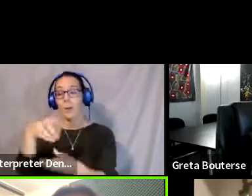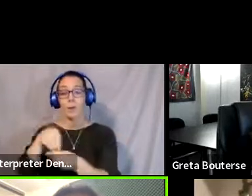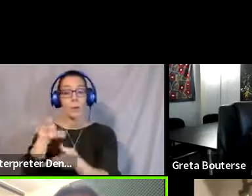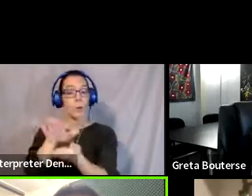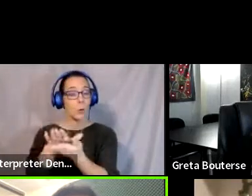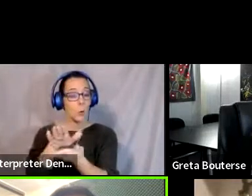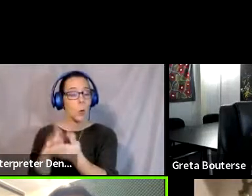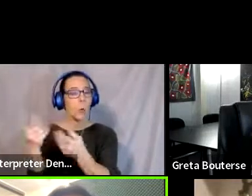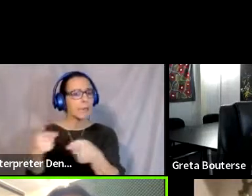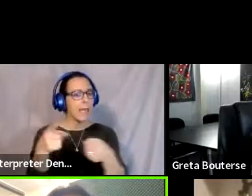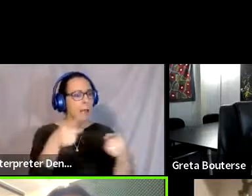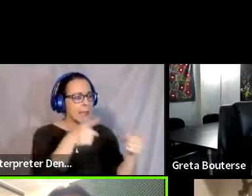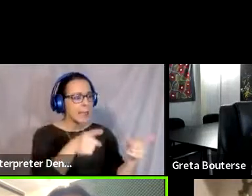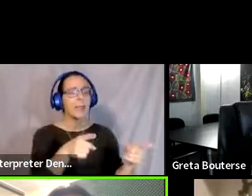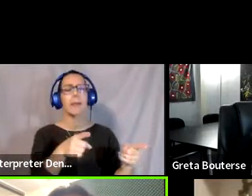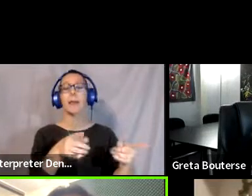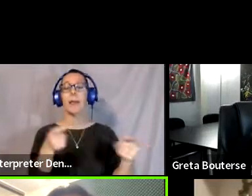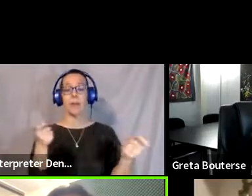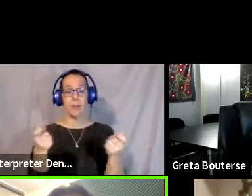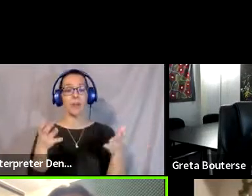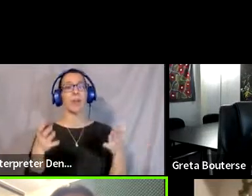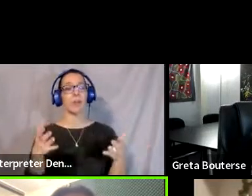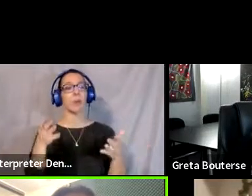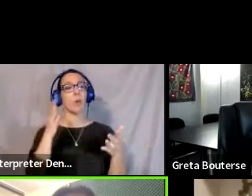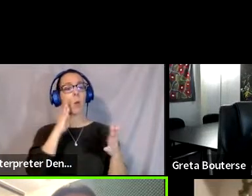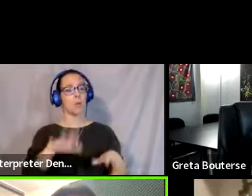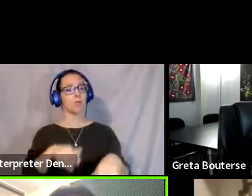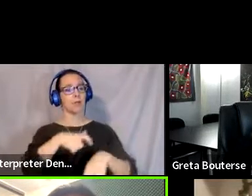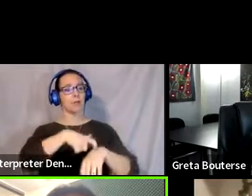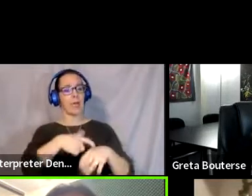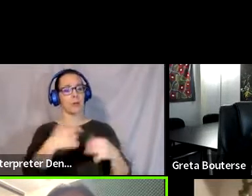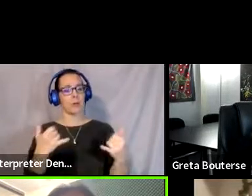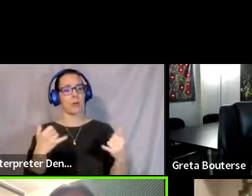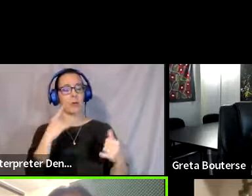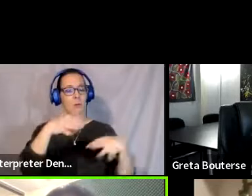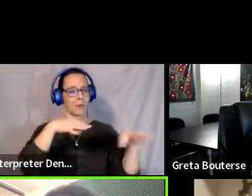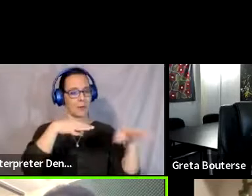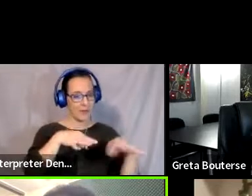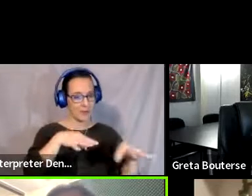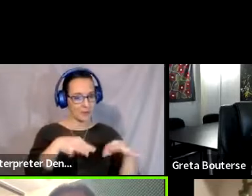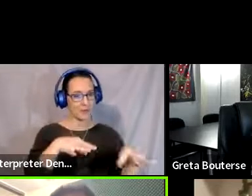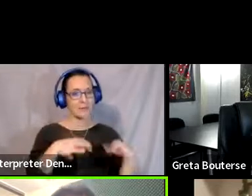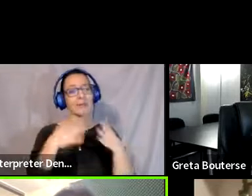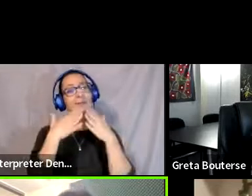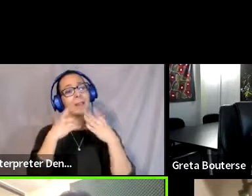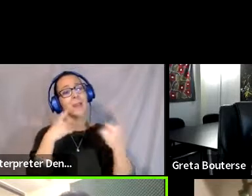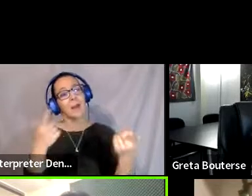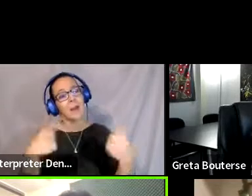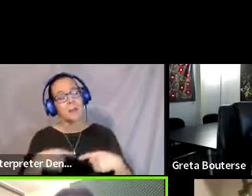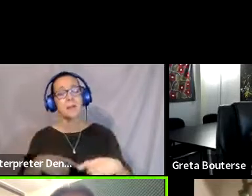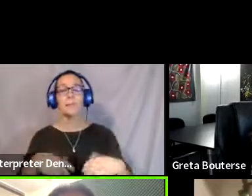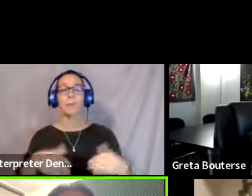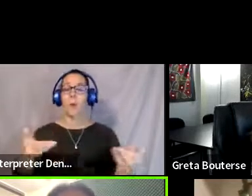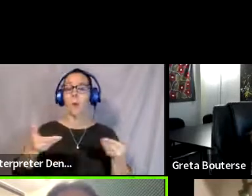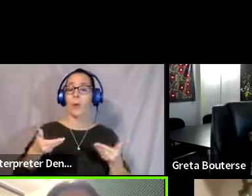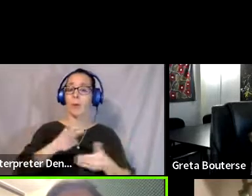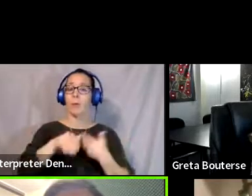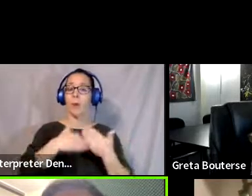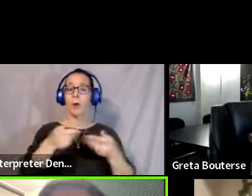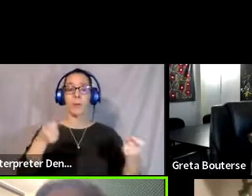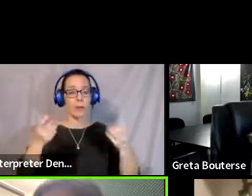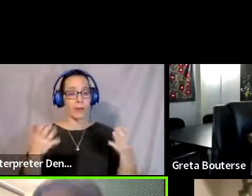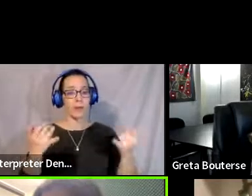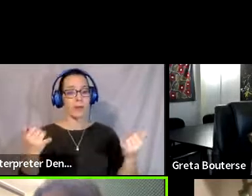and the administrators are taking the time to explain us. Thank you and welcome our administrators today,